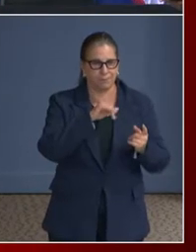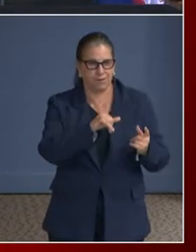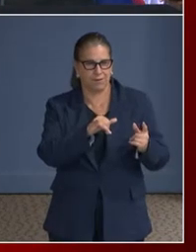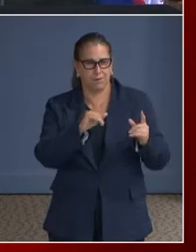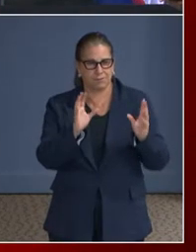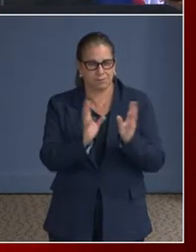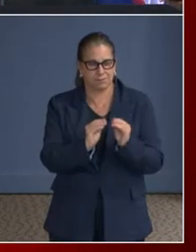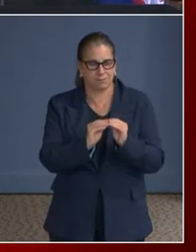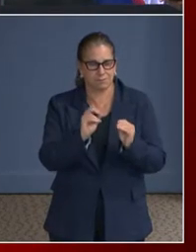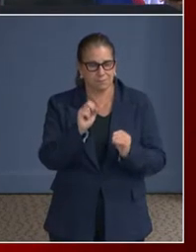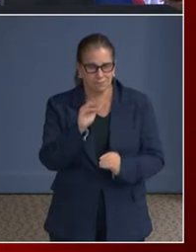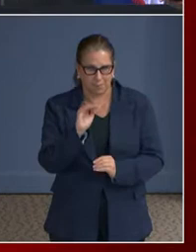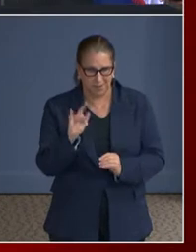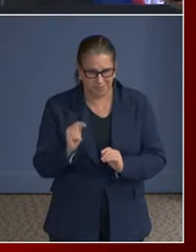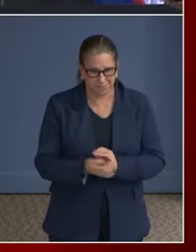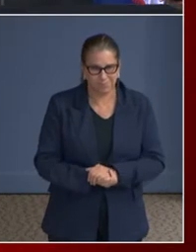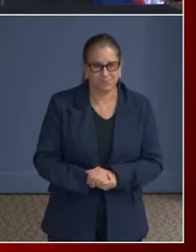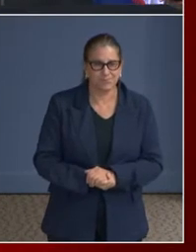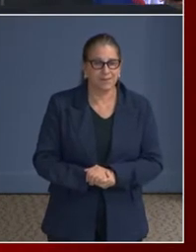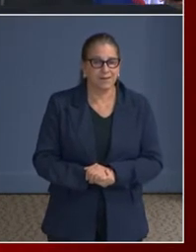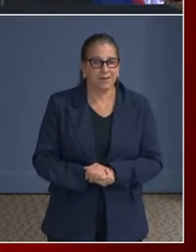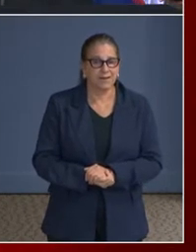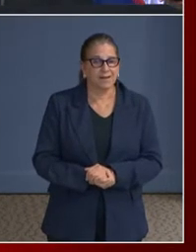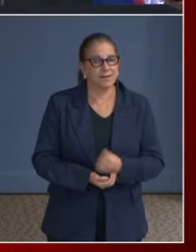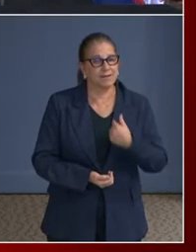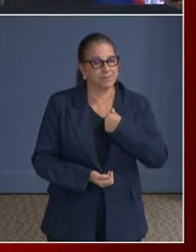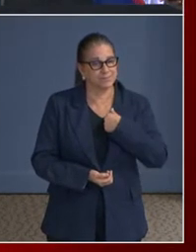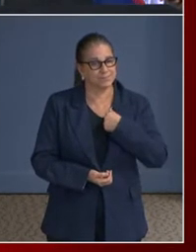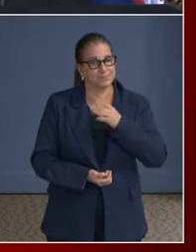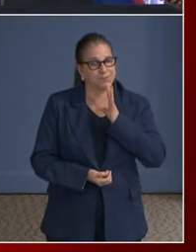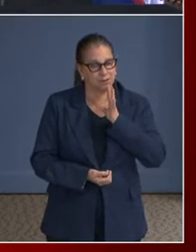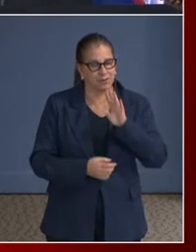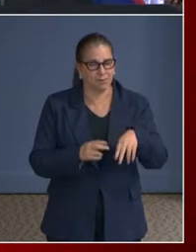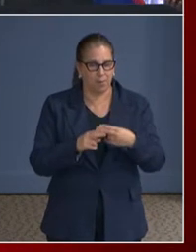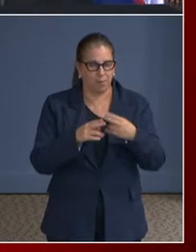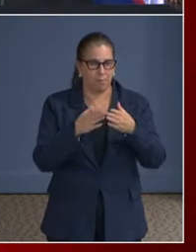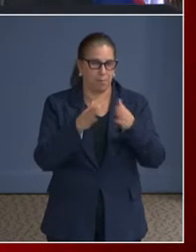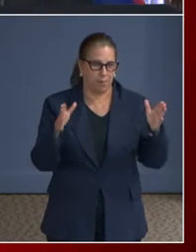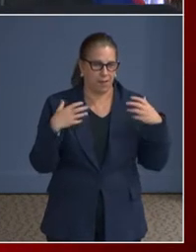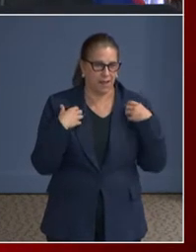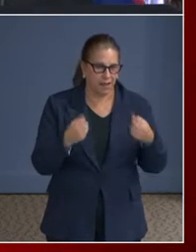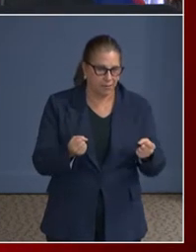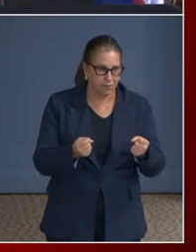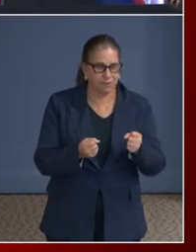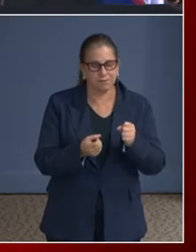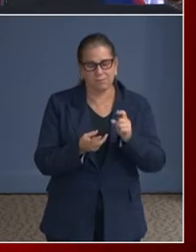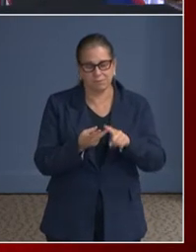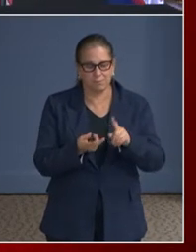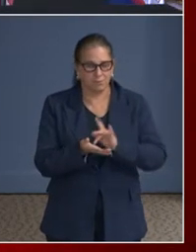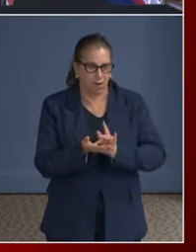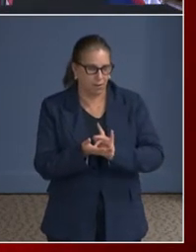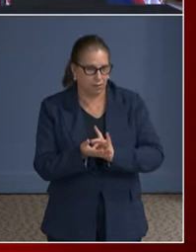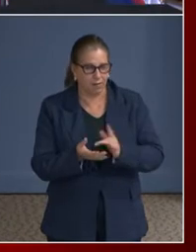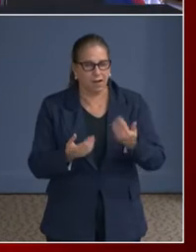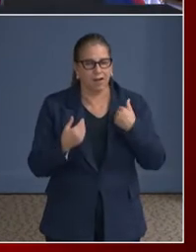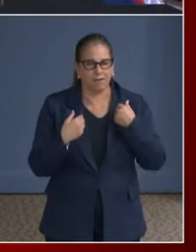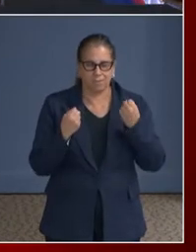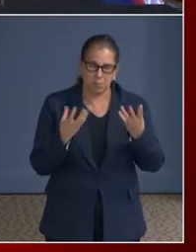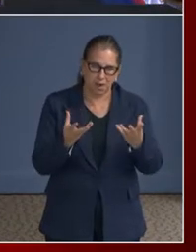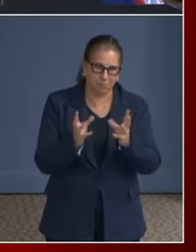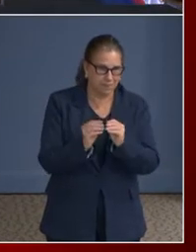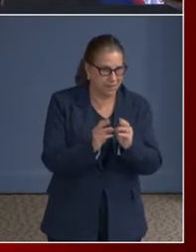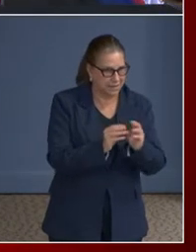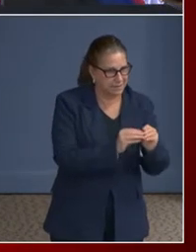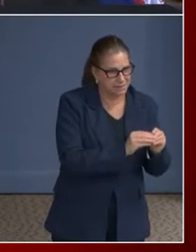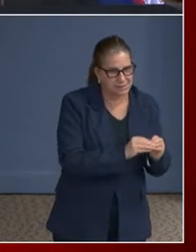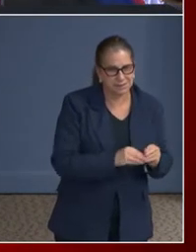of public health meetings and medical conferences, et cetera, that are planned. And I would take the time to commit